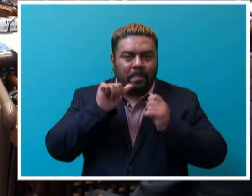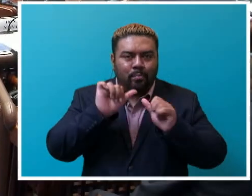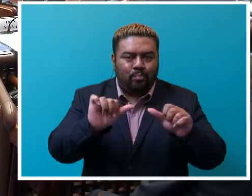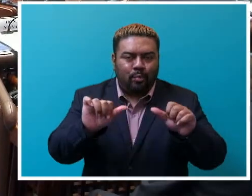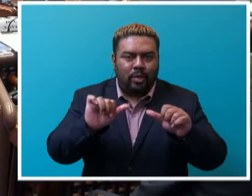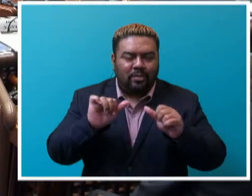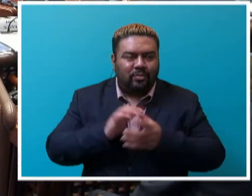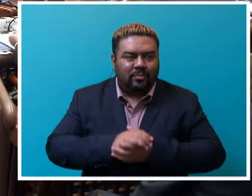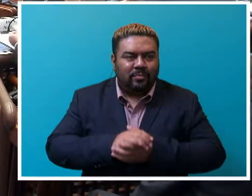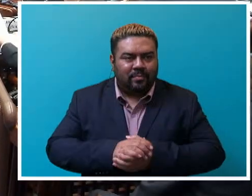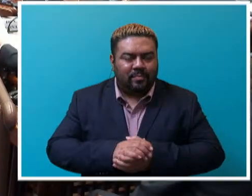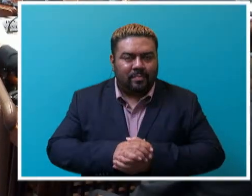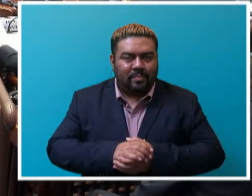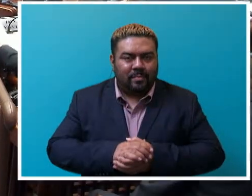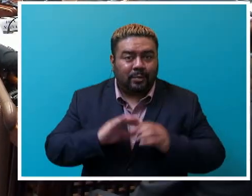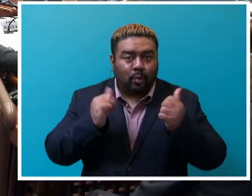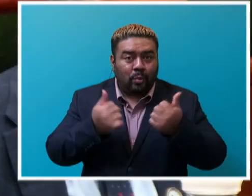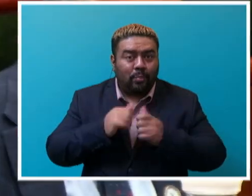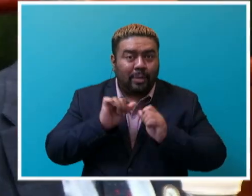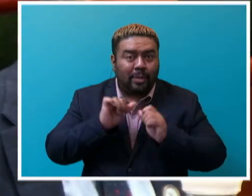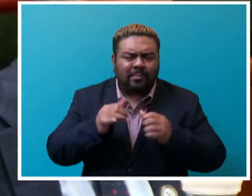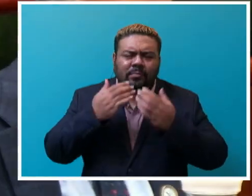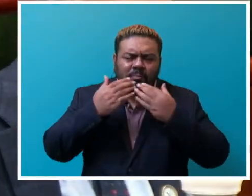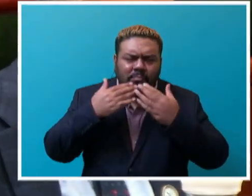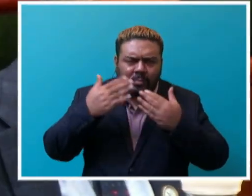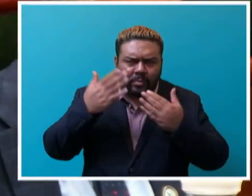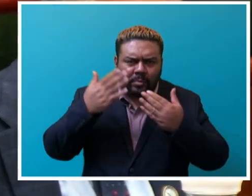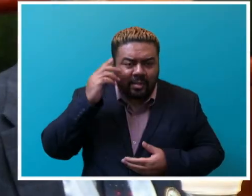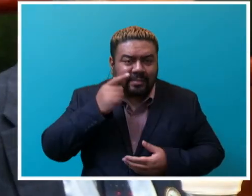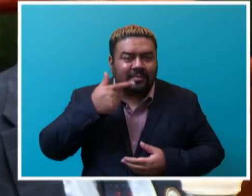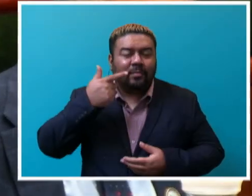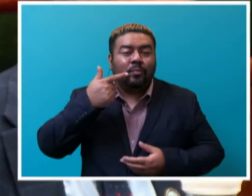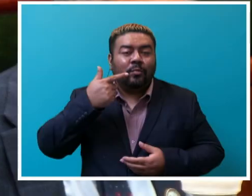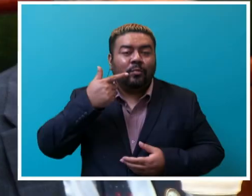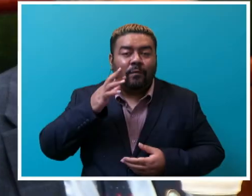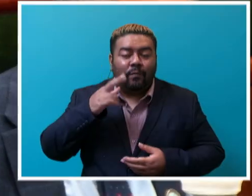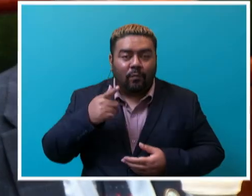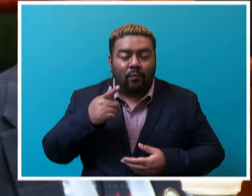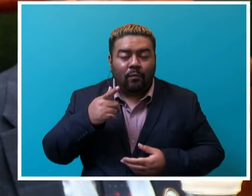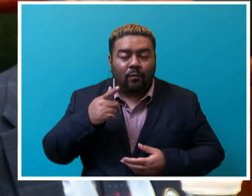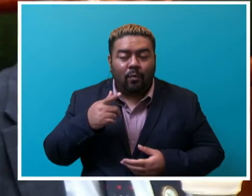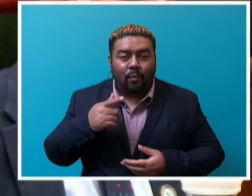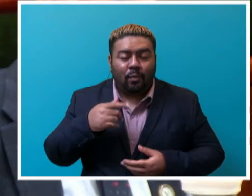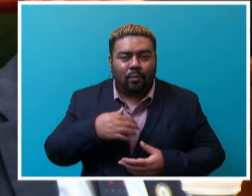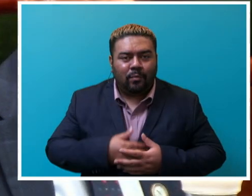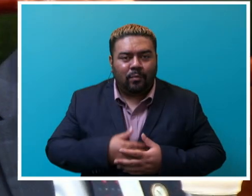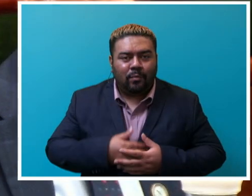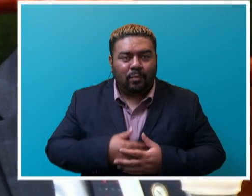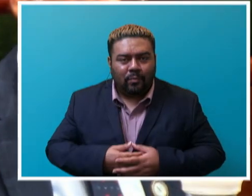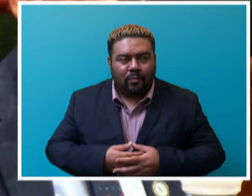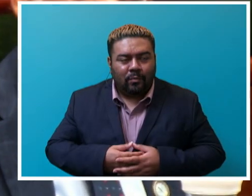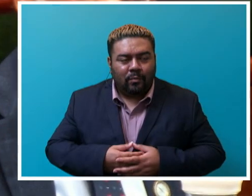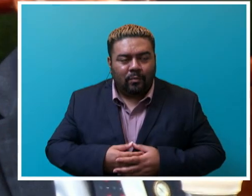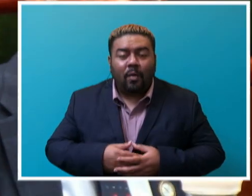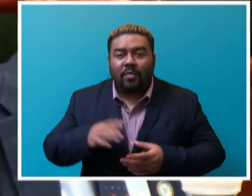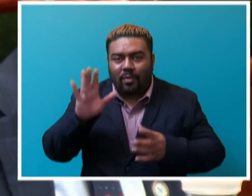Thank you, Mr. Speaker. I thank Honourable Geringiran Tambua for the question. Mr. Speaker, the Fiji National Policy on the Rights of Persons